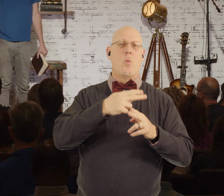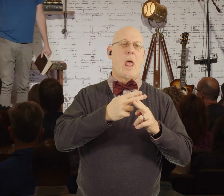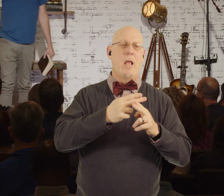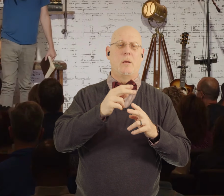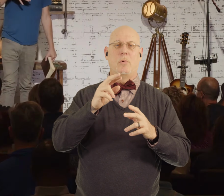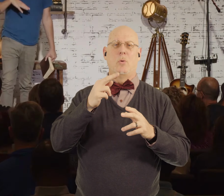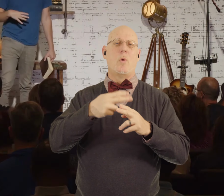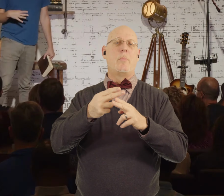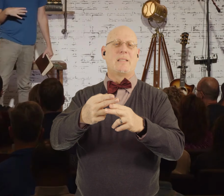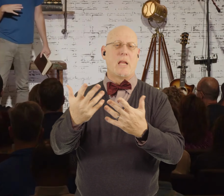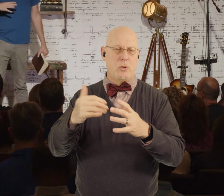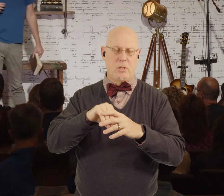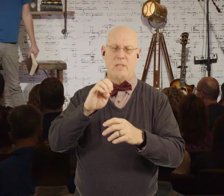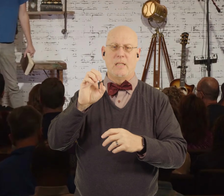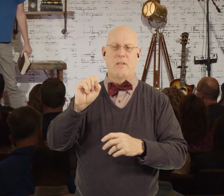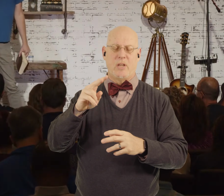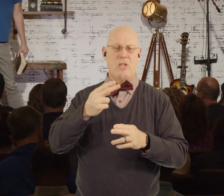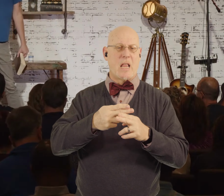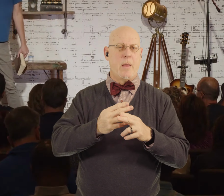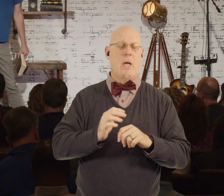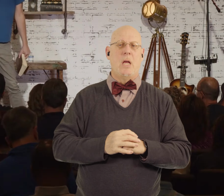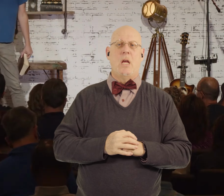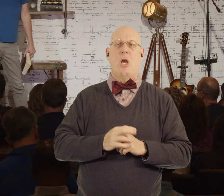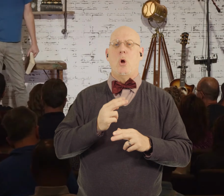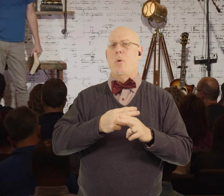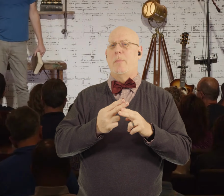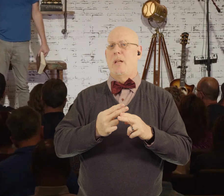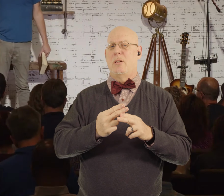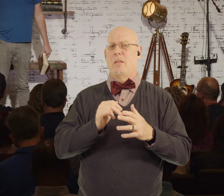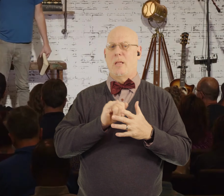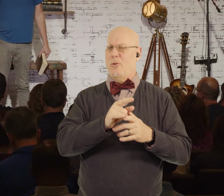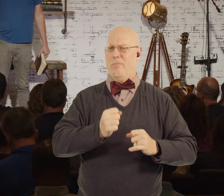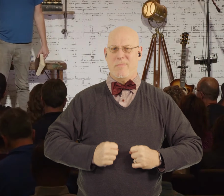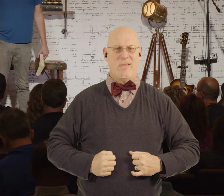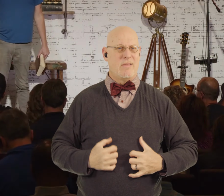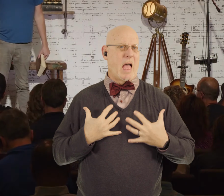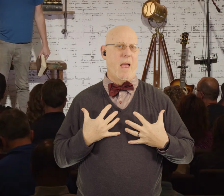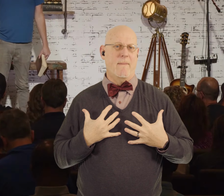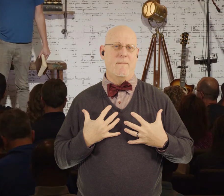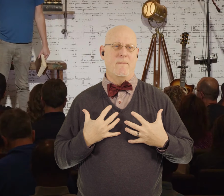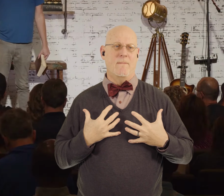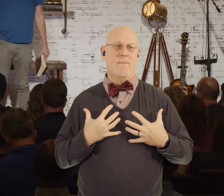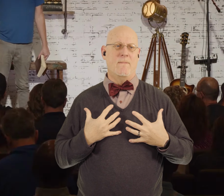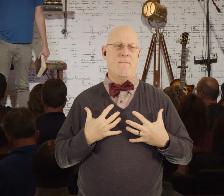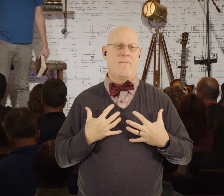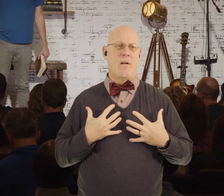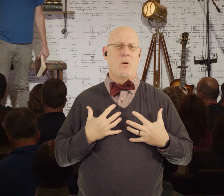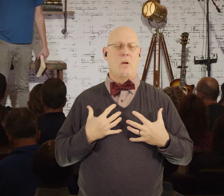this reputation here in the ESV. And your reputation is that you're alive.